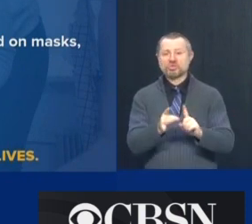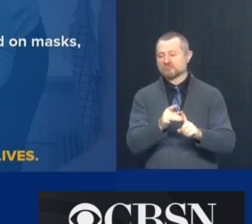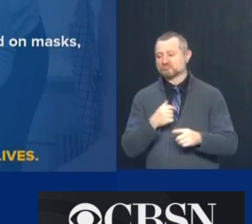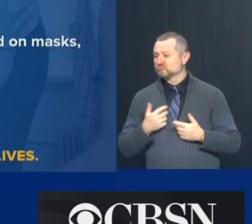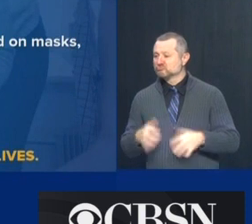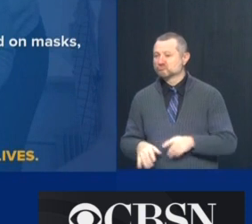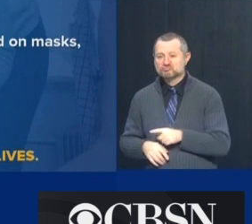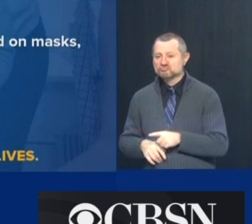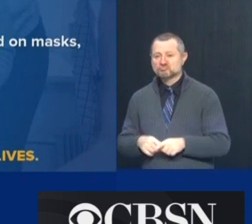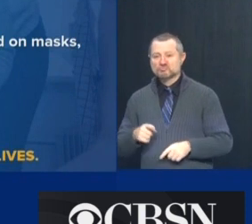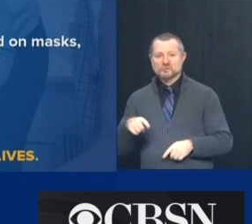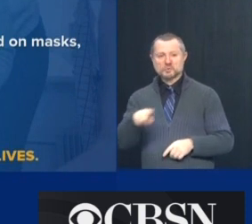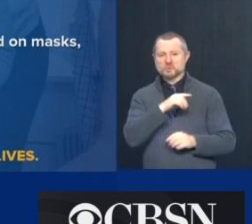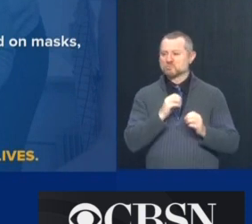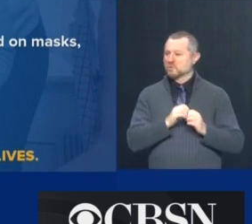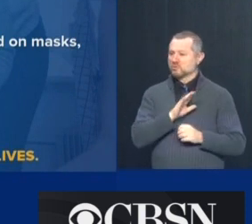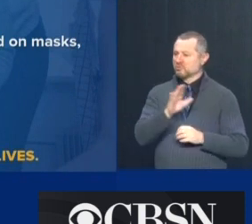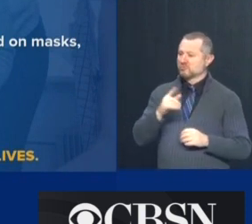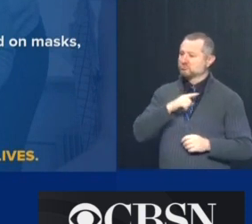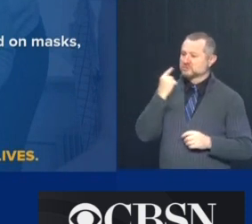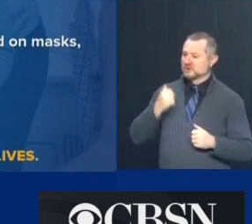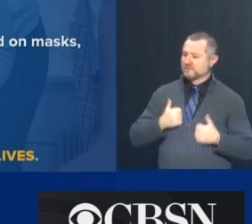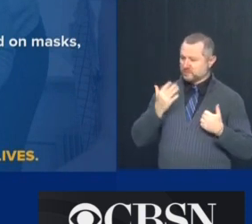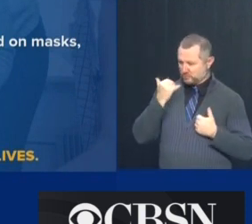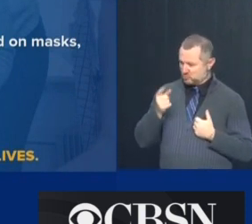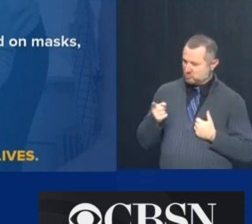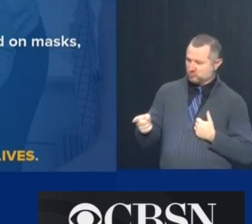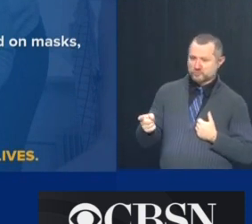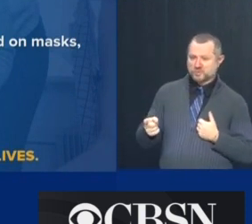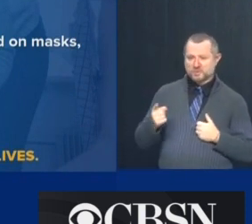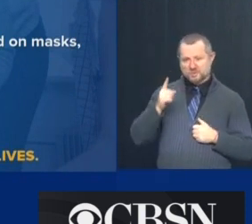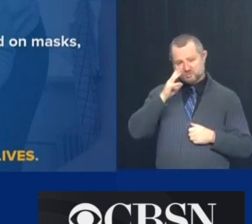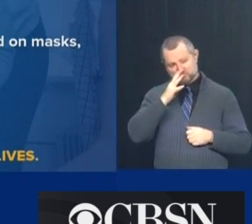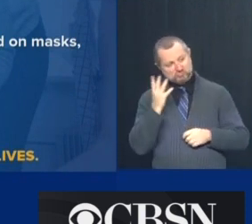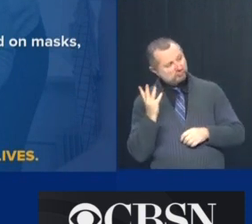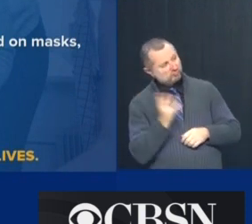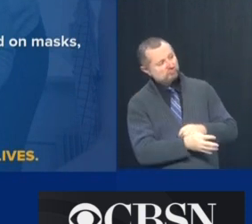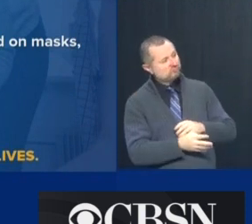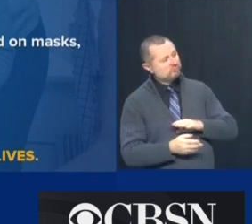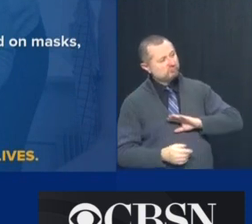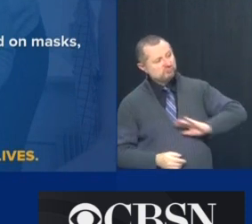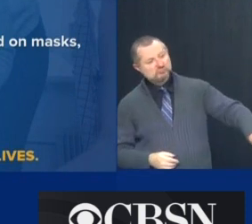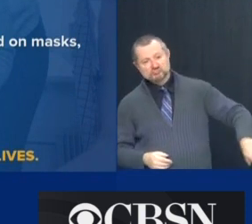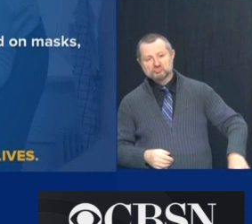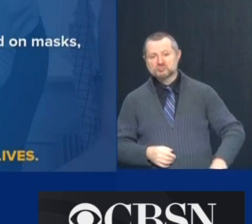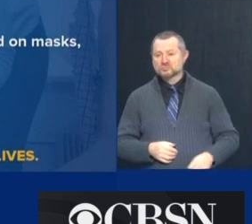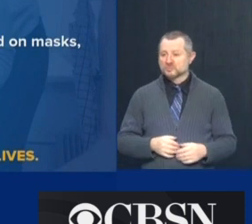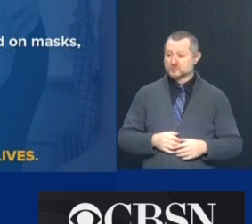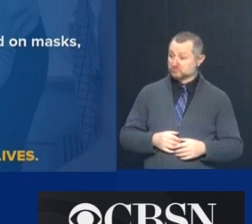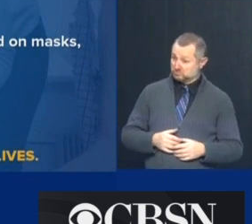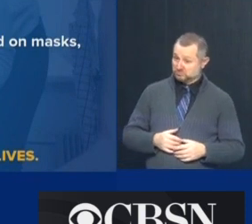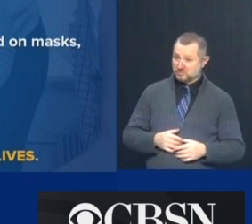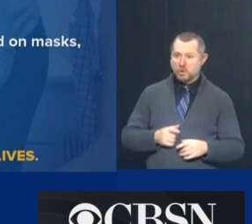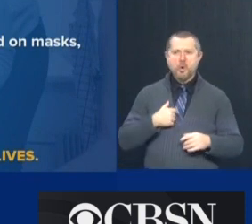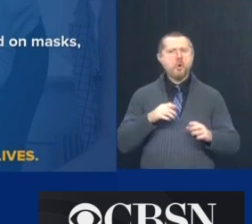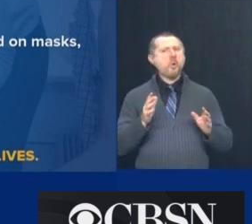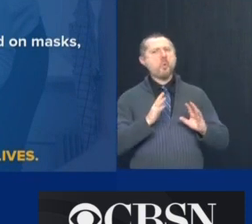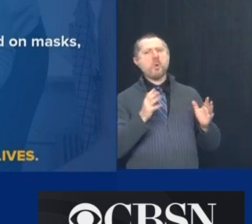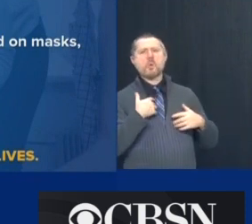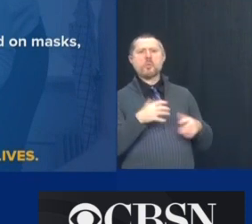risk their lives because you undertook risky behavior. Oh, no, I won't agree with